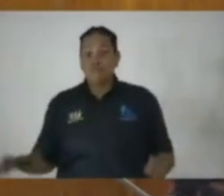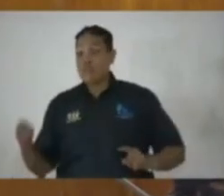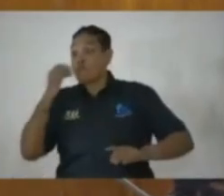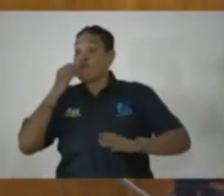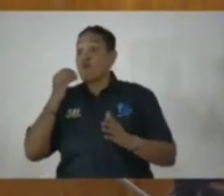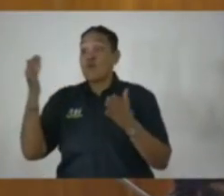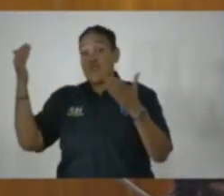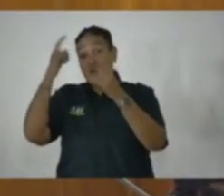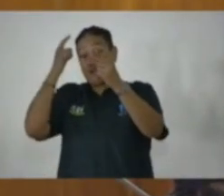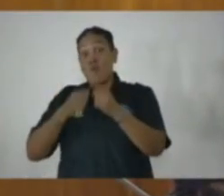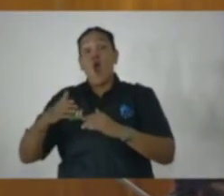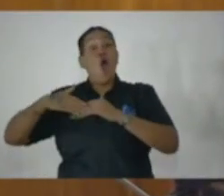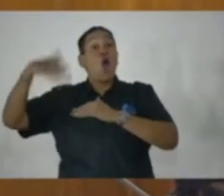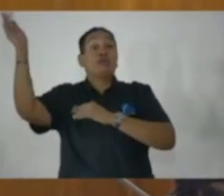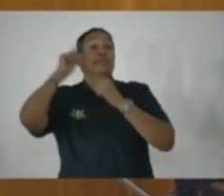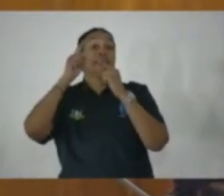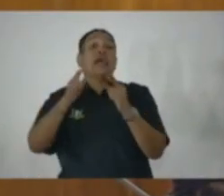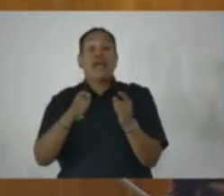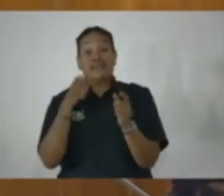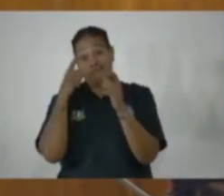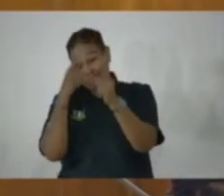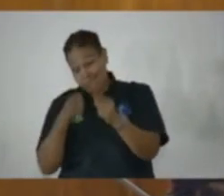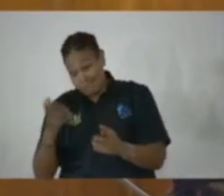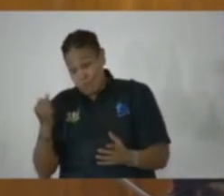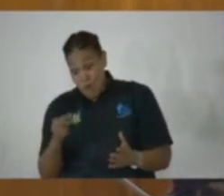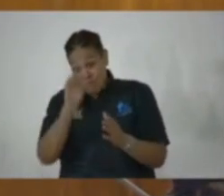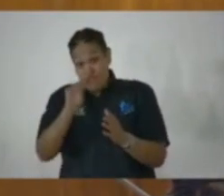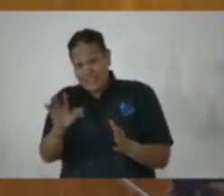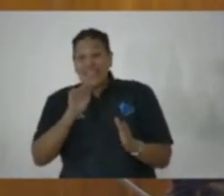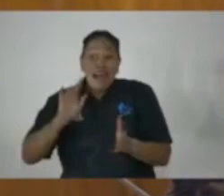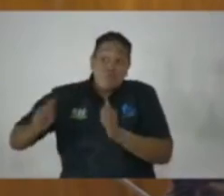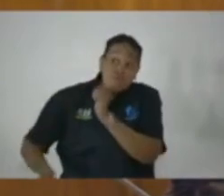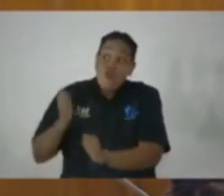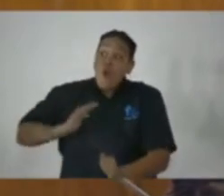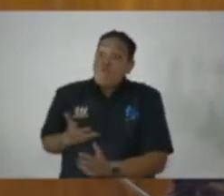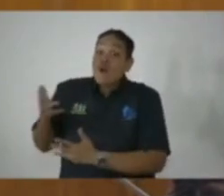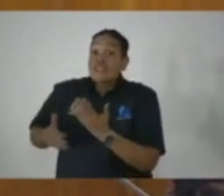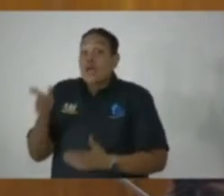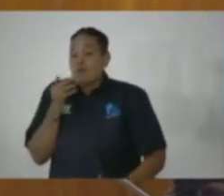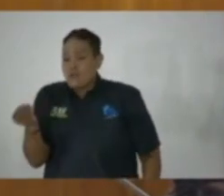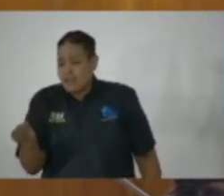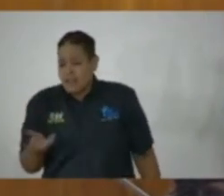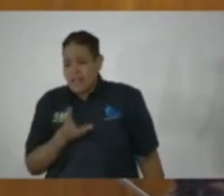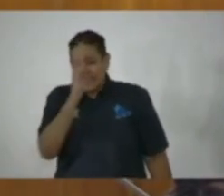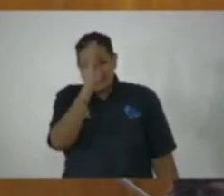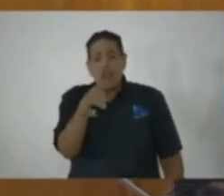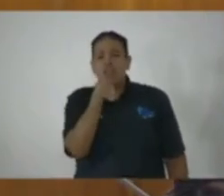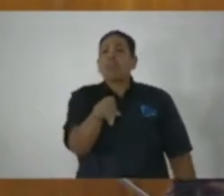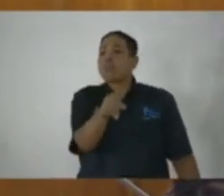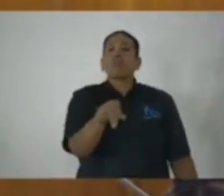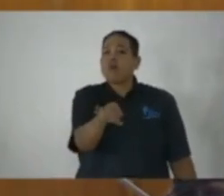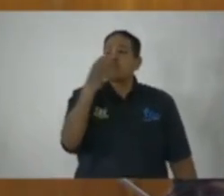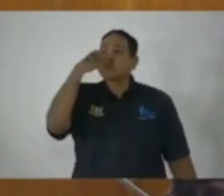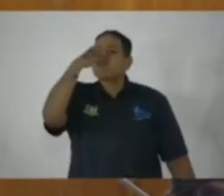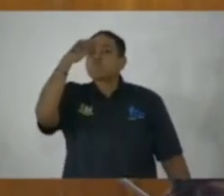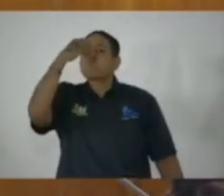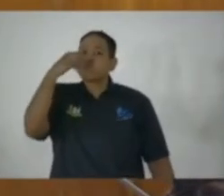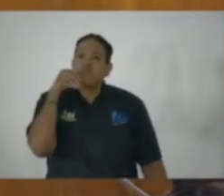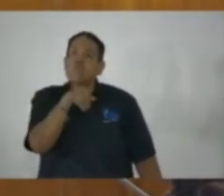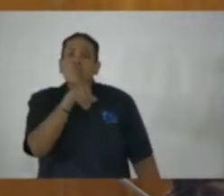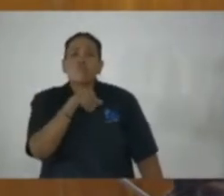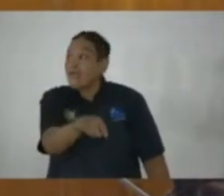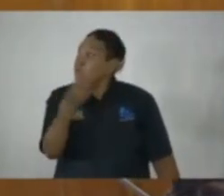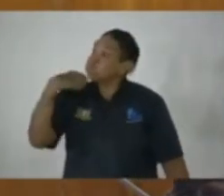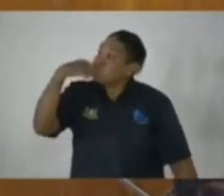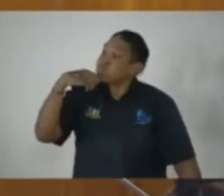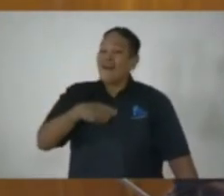target levels of inflation. Therefore, a large proportion of our society whose income is directed mainly to consumption of food is